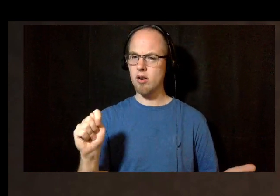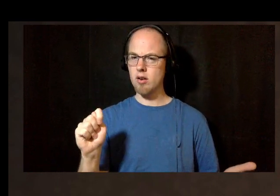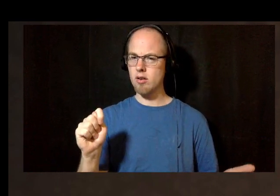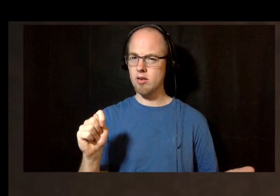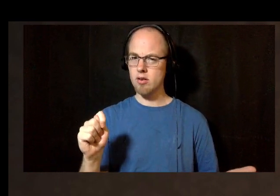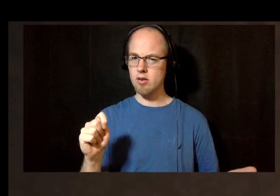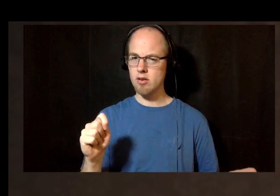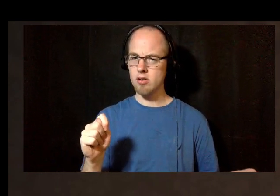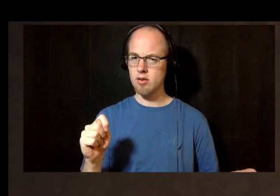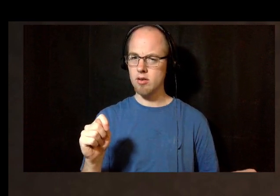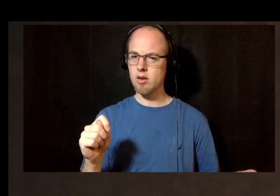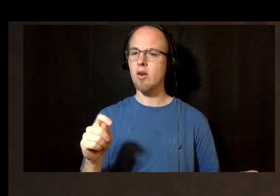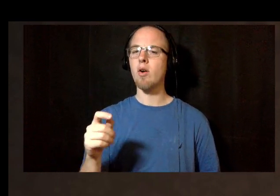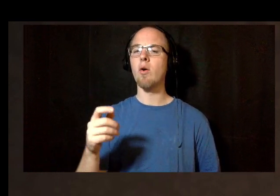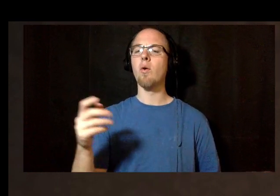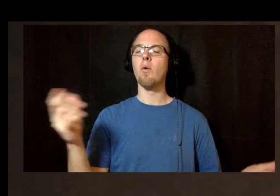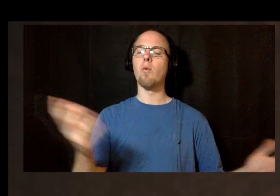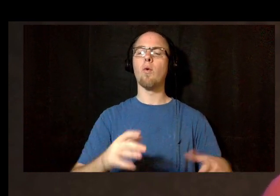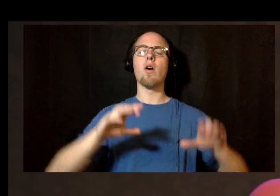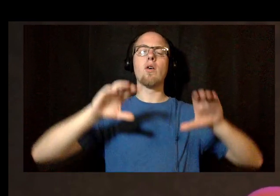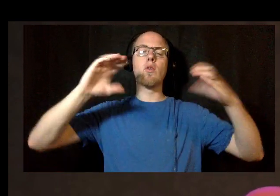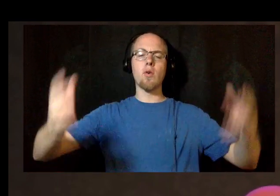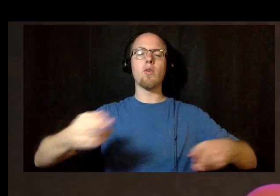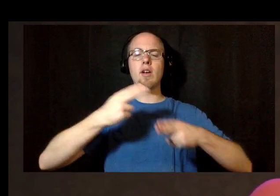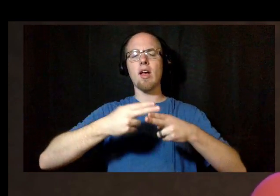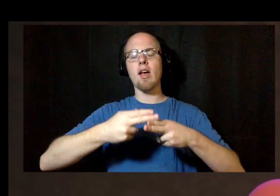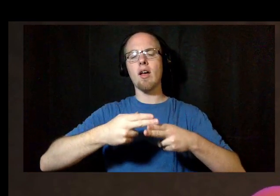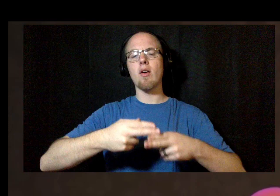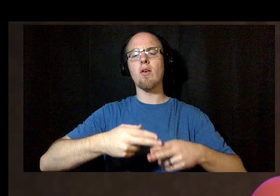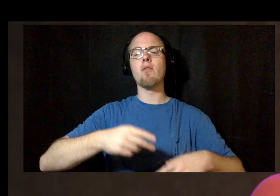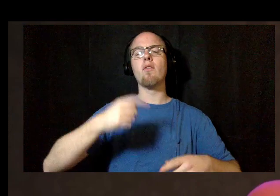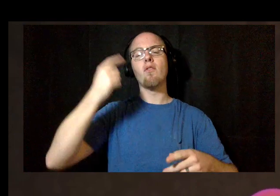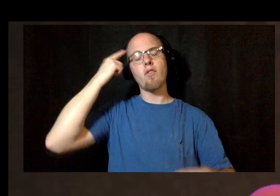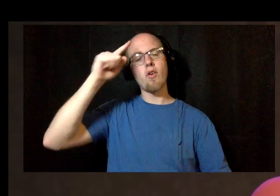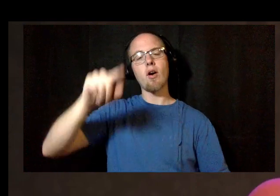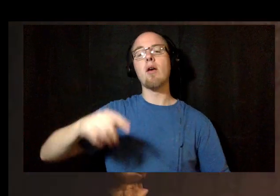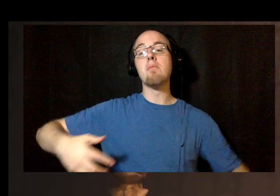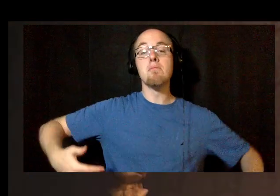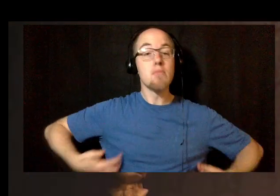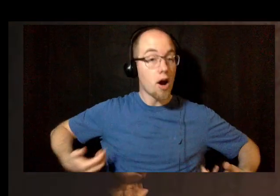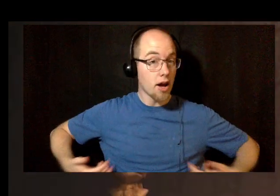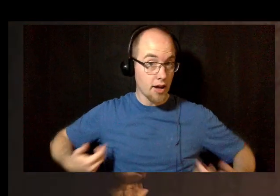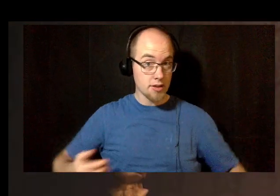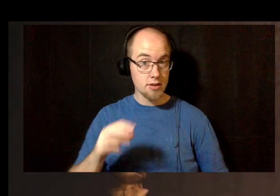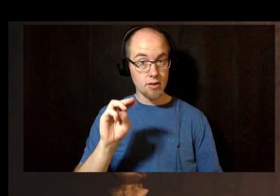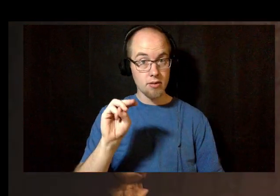What is the collective noun for monkeys?